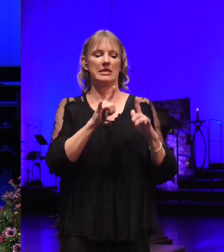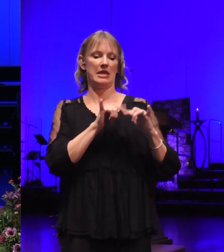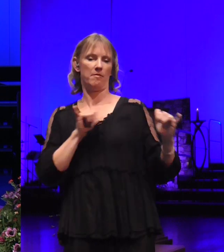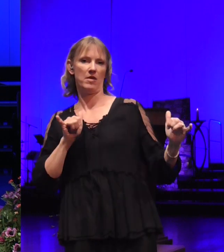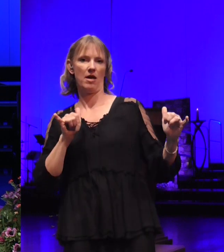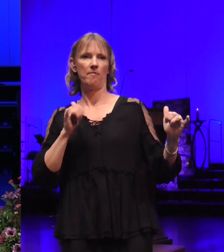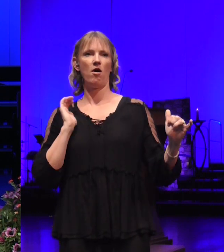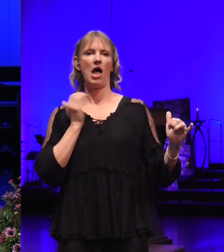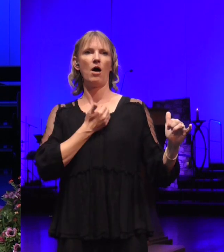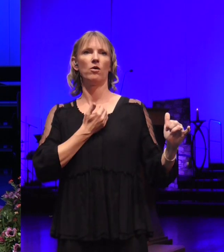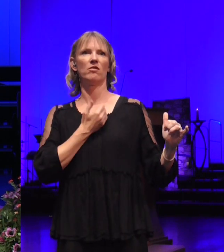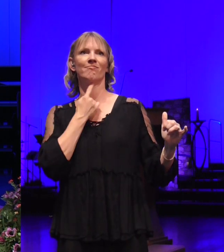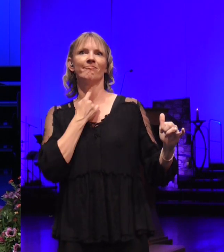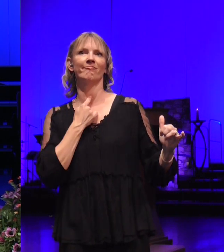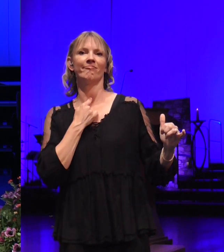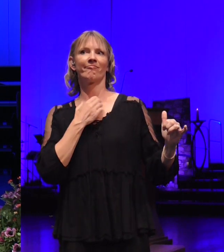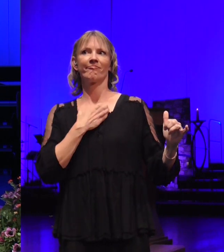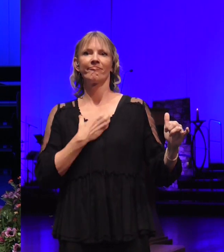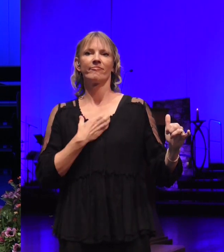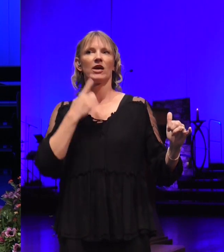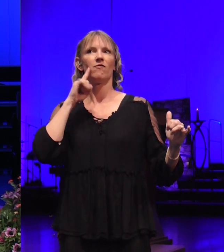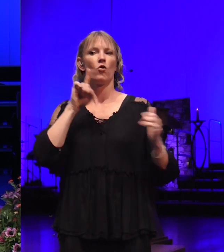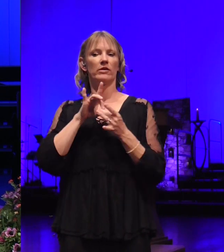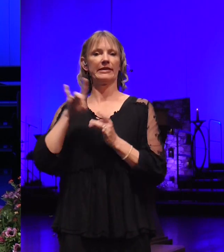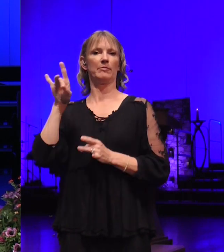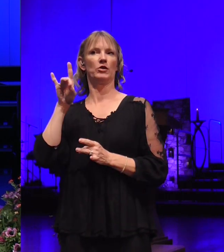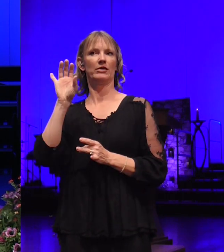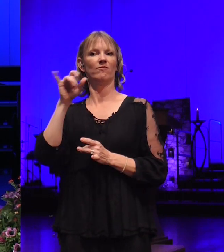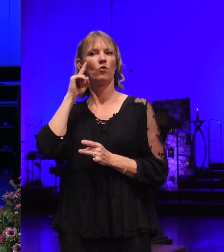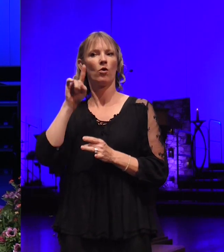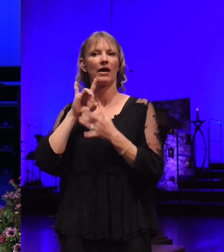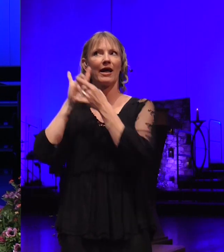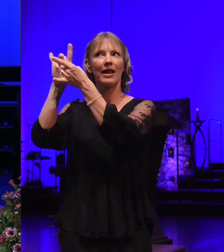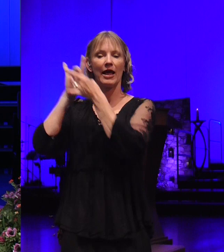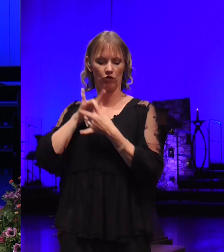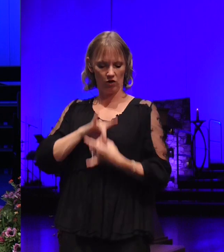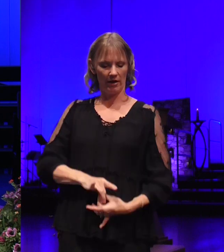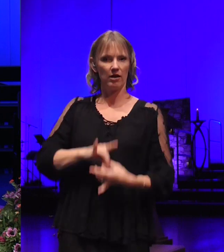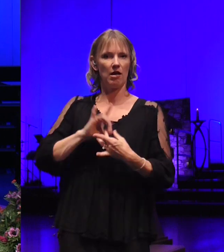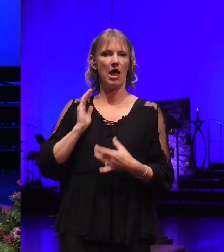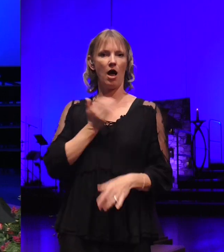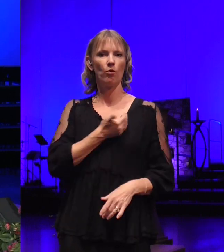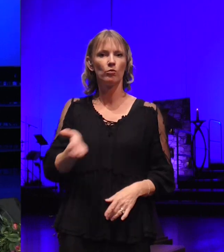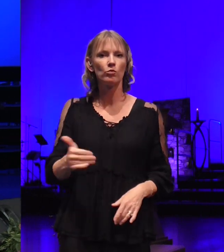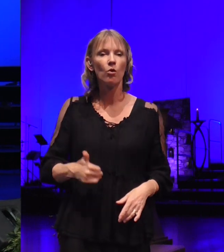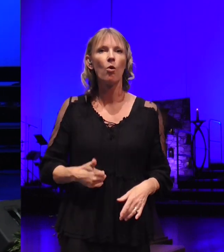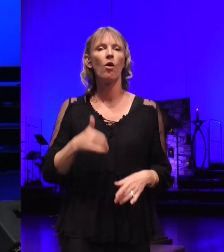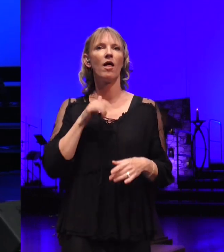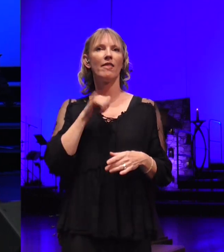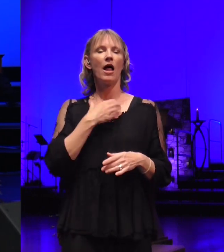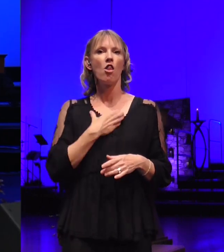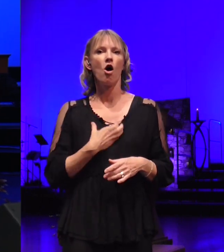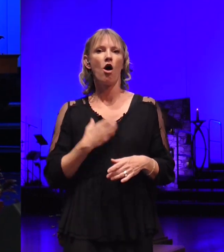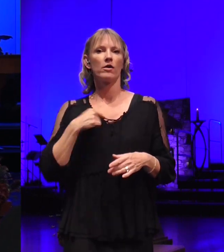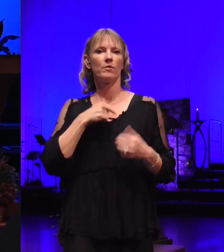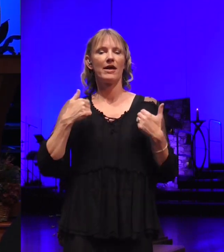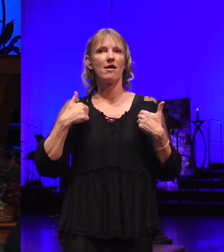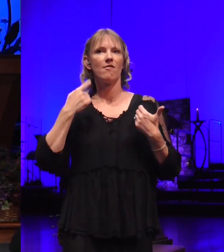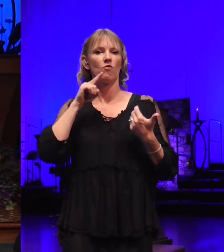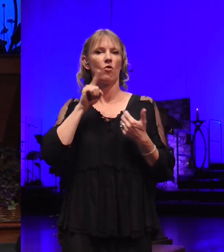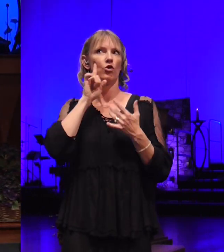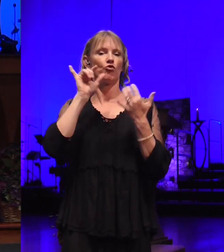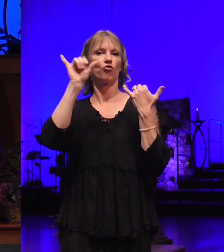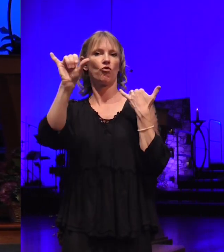for spirit, that longing we have for connection with our soul, that longing we have for the